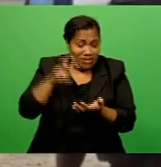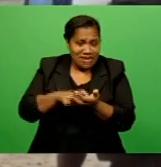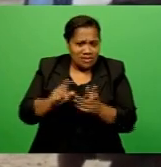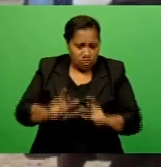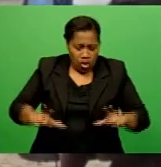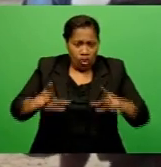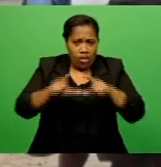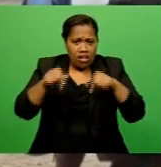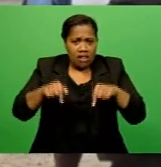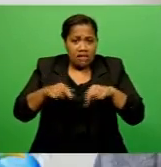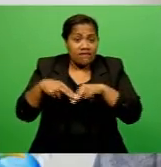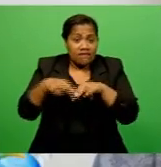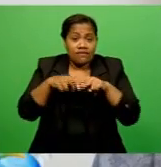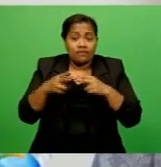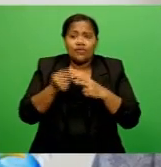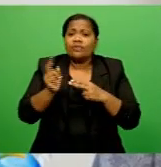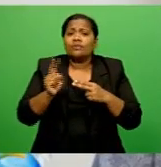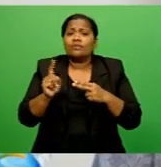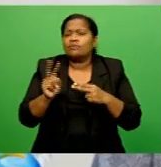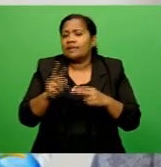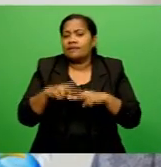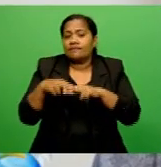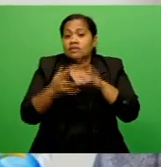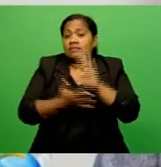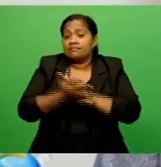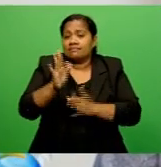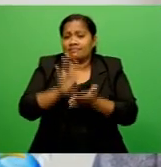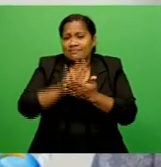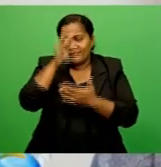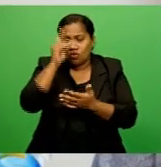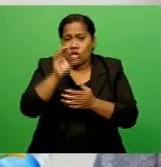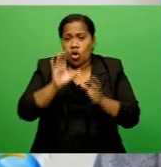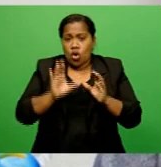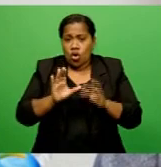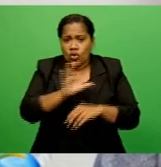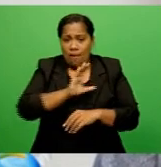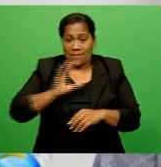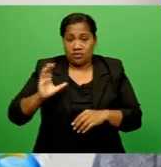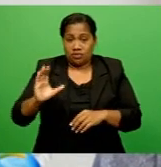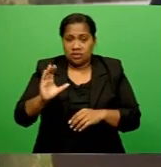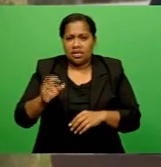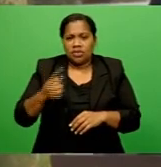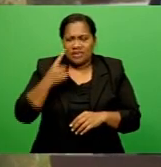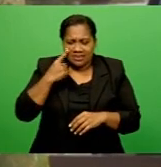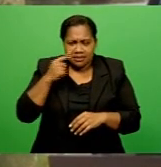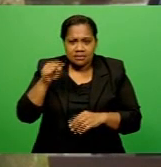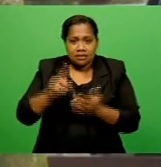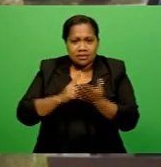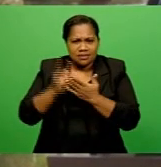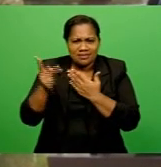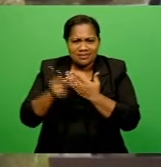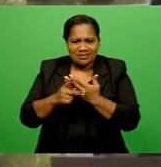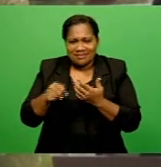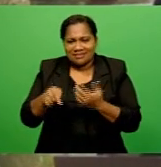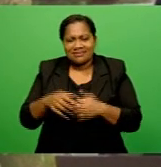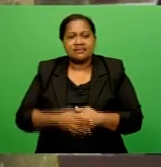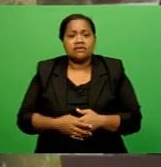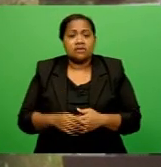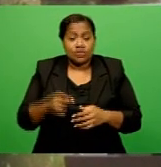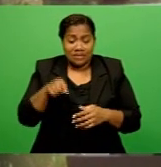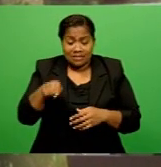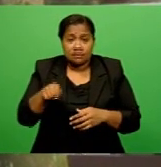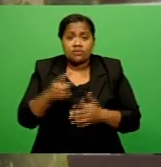with the Fiji Higher Education Commission, as well as you can see that their programs are accredited. This platform will guide